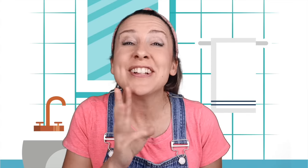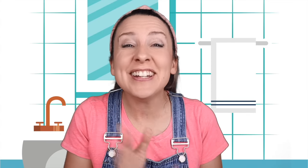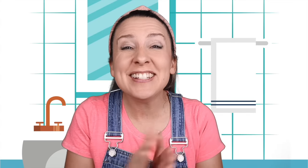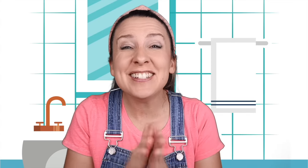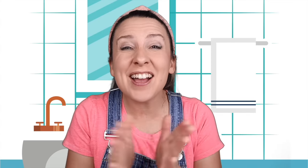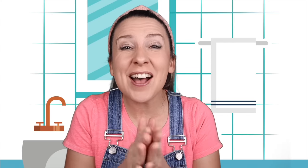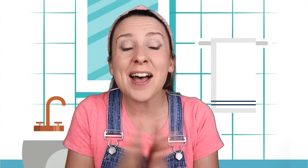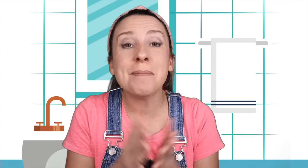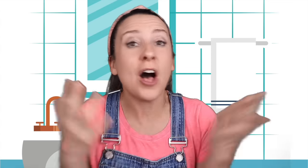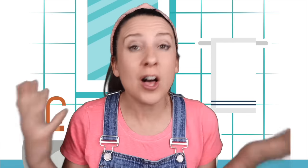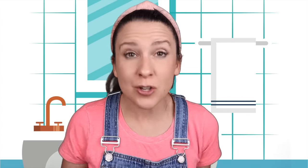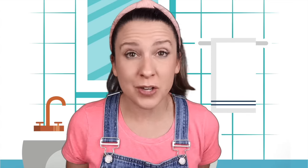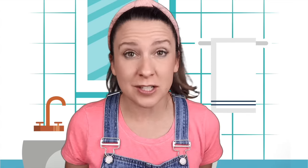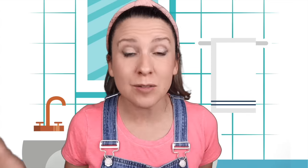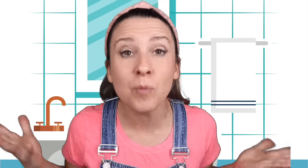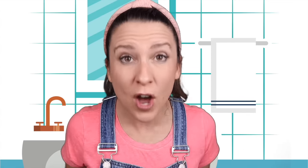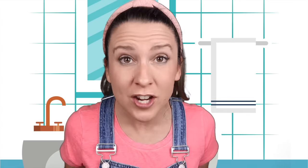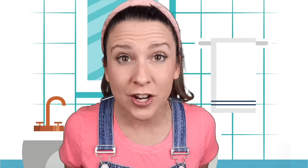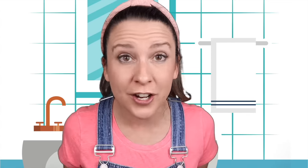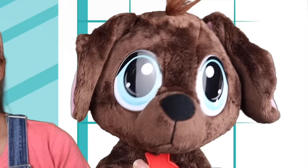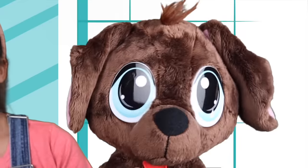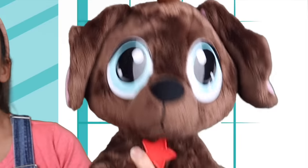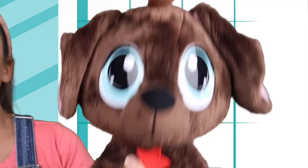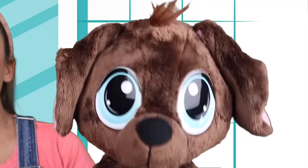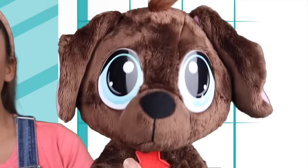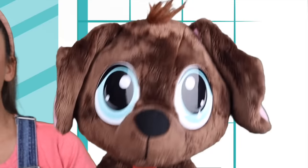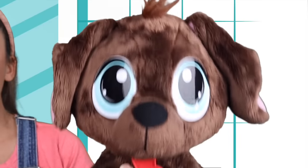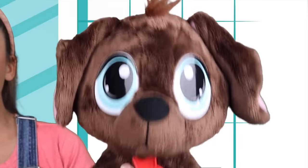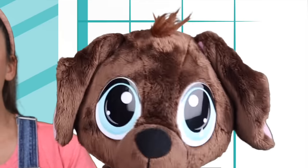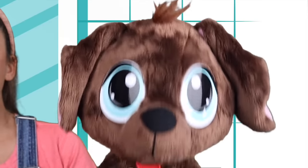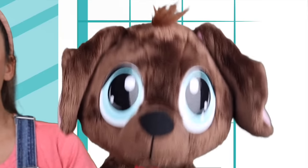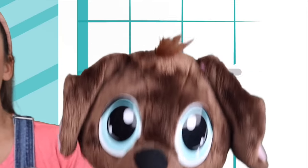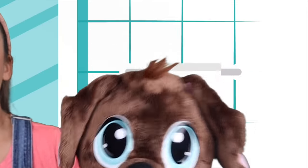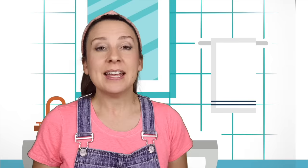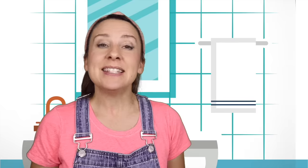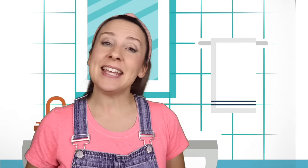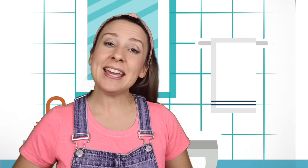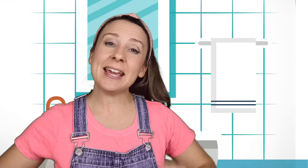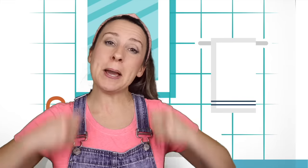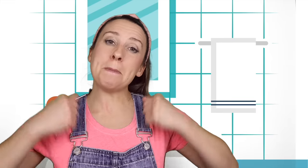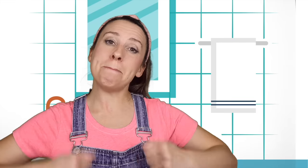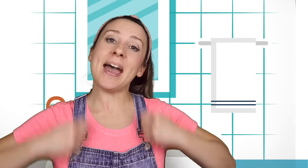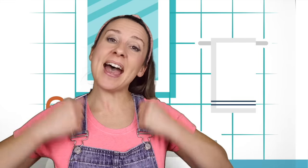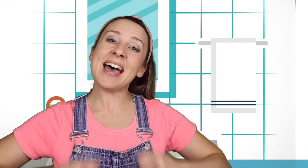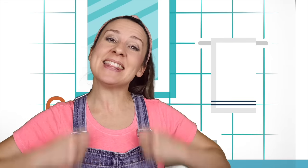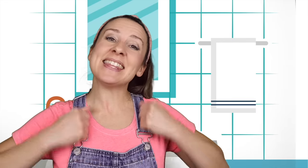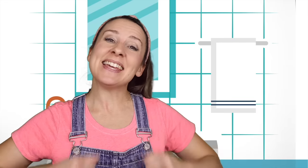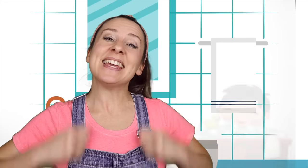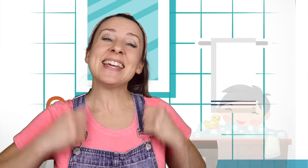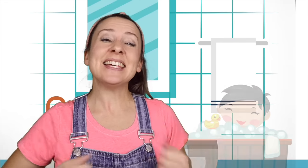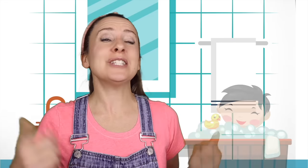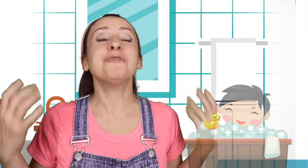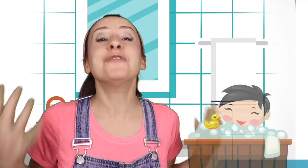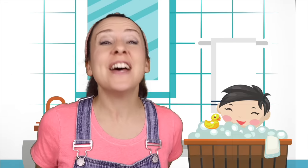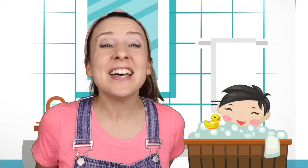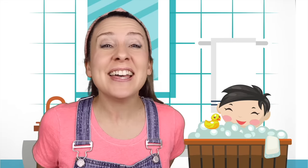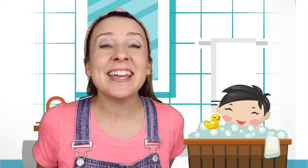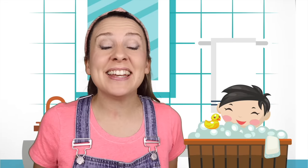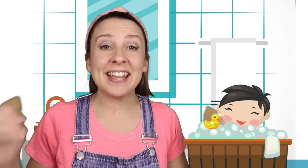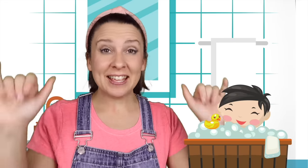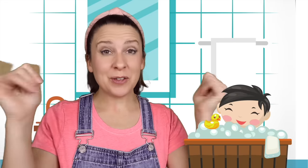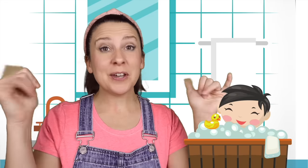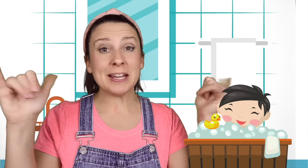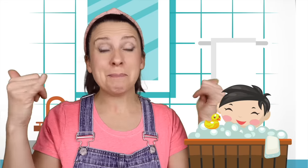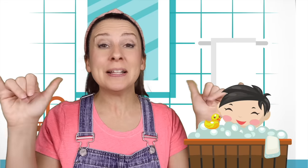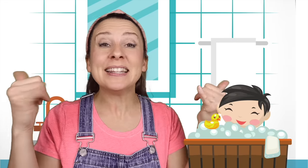Water. Good job. I'll go get some water. I don't want a bath. Taking a bath is